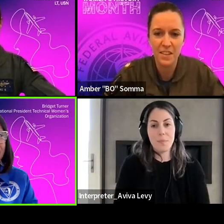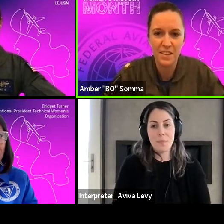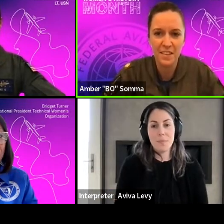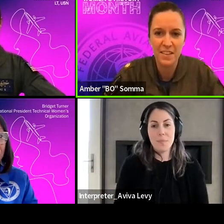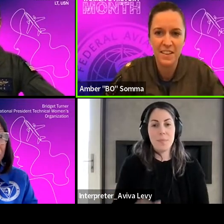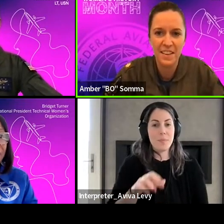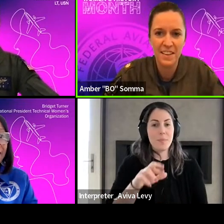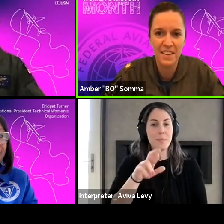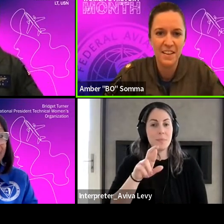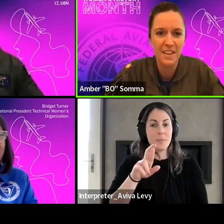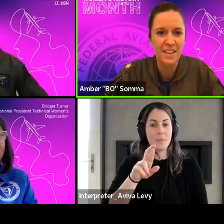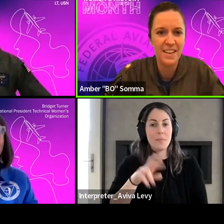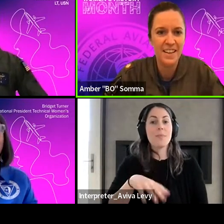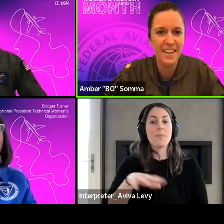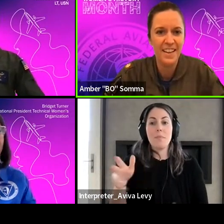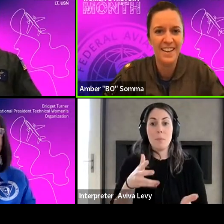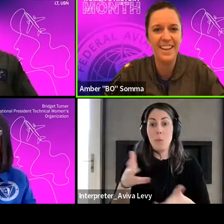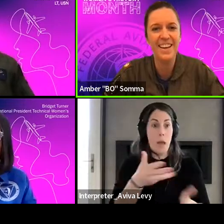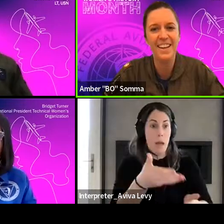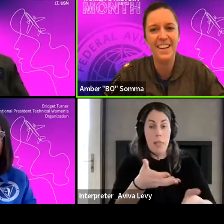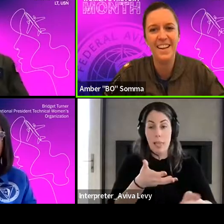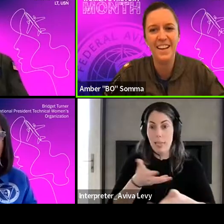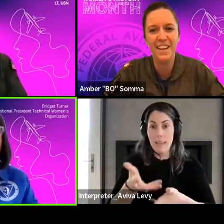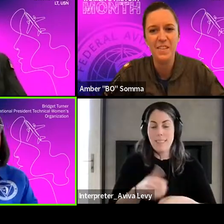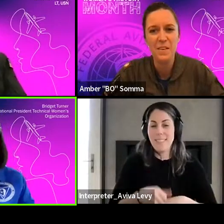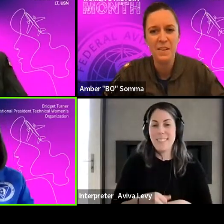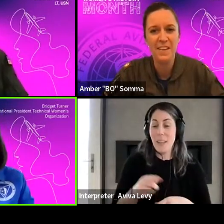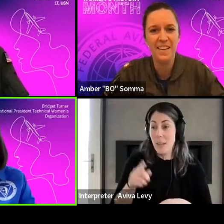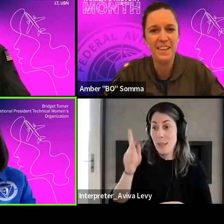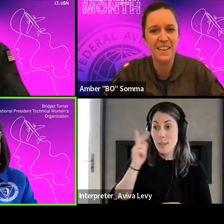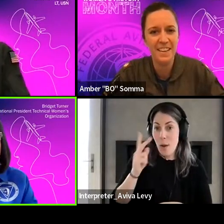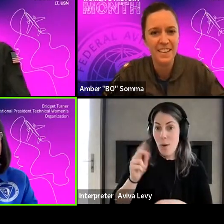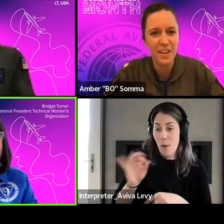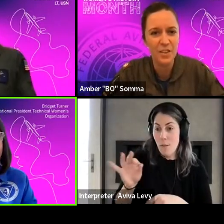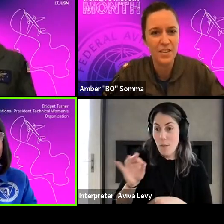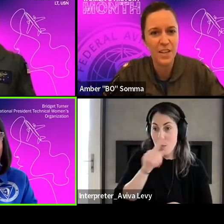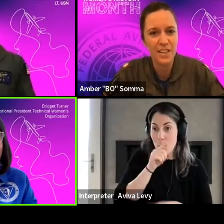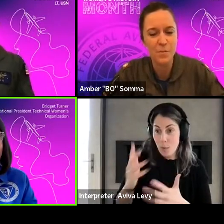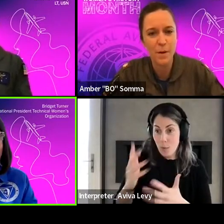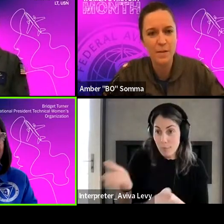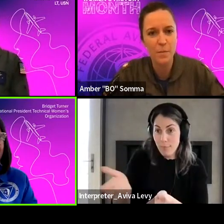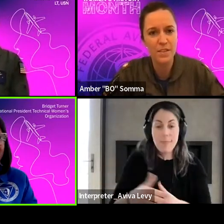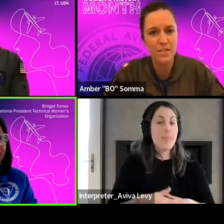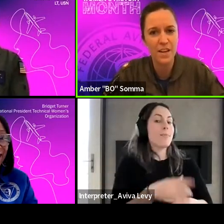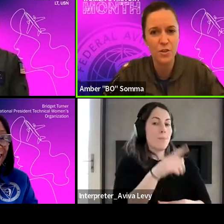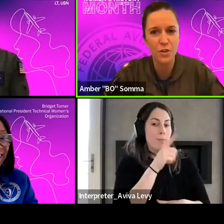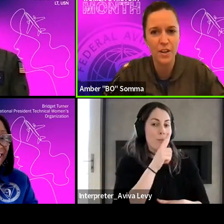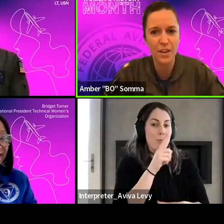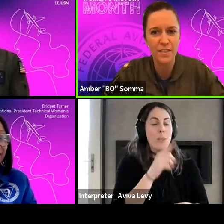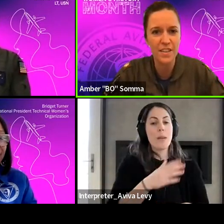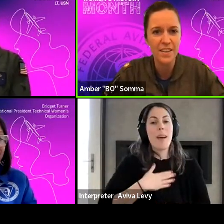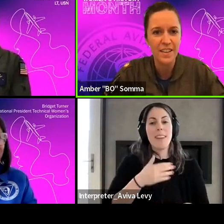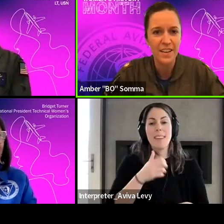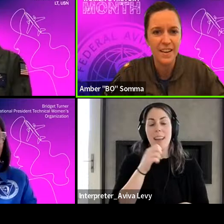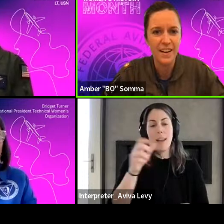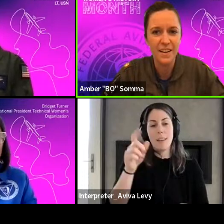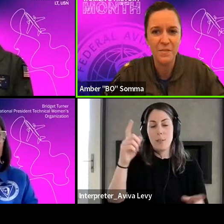Rebecca, I saw you come off. Nope. I saw you come off mute. I'll save you. Mine's not too